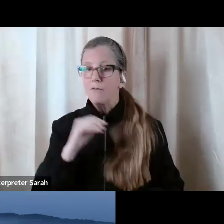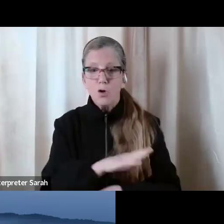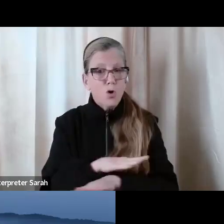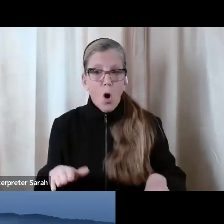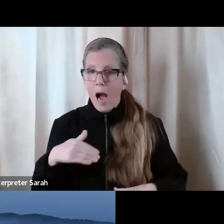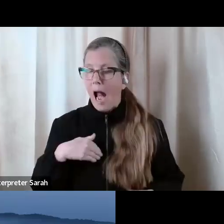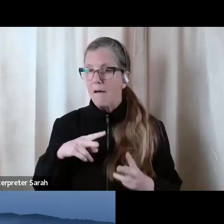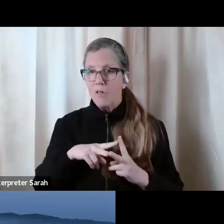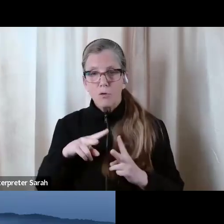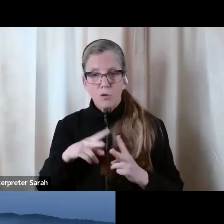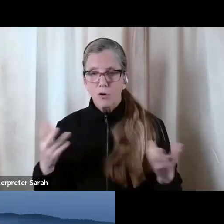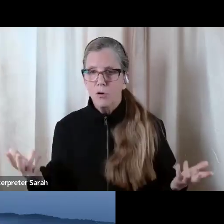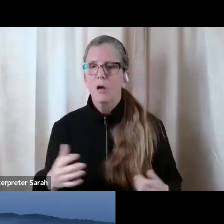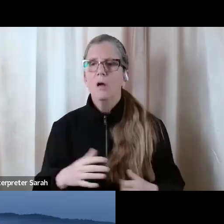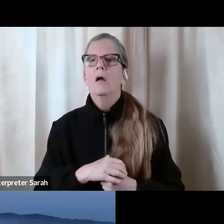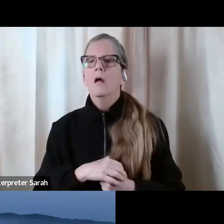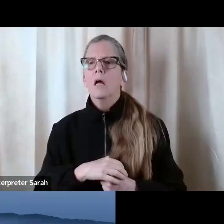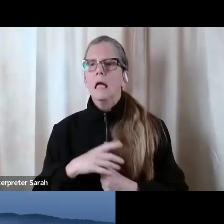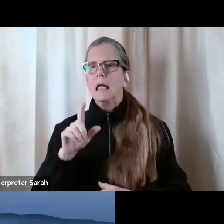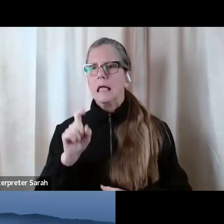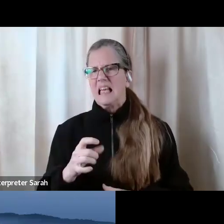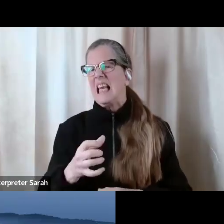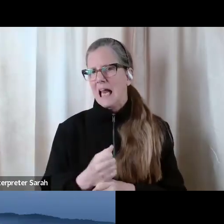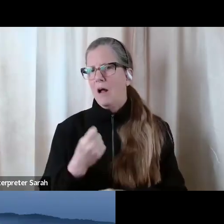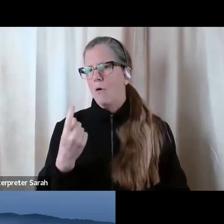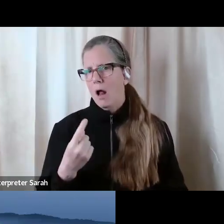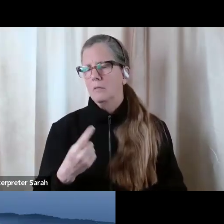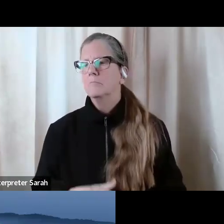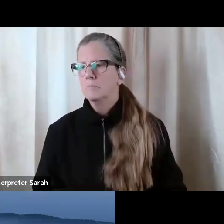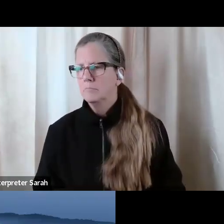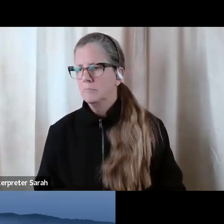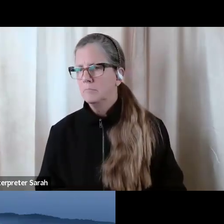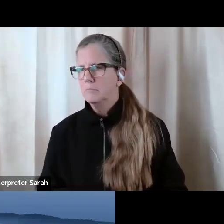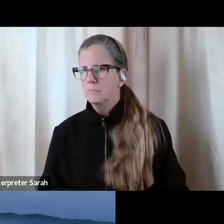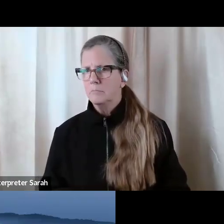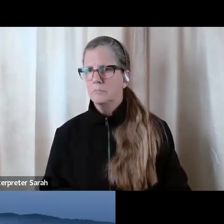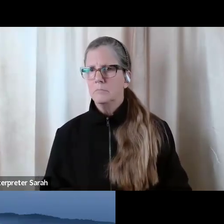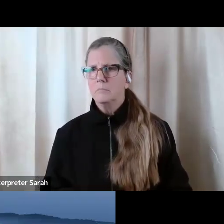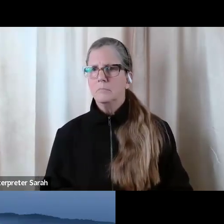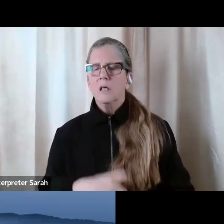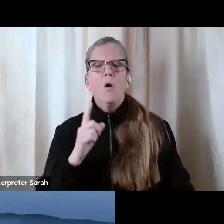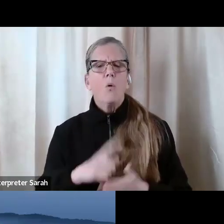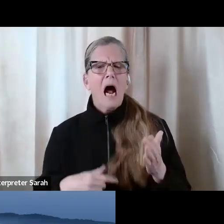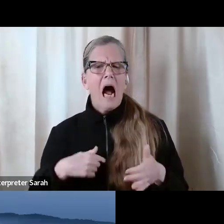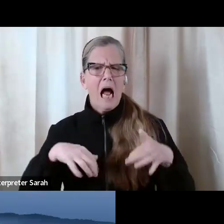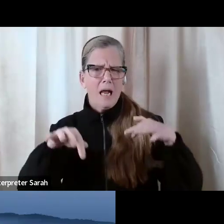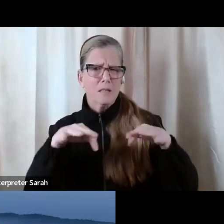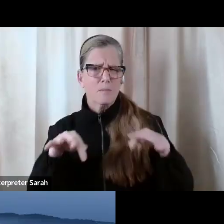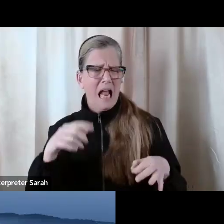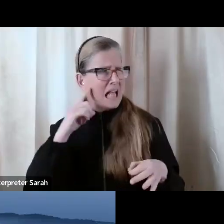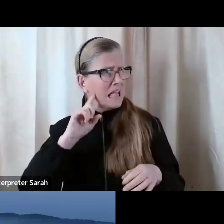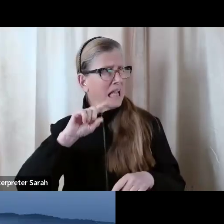or WIR, you would need to get one. In the resolution that I discussed, I think last